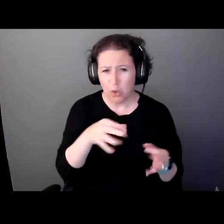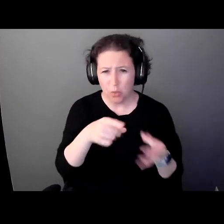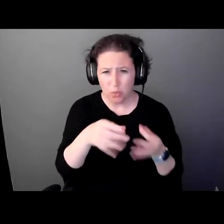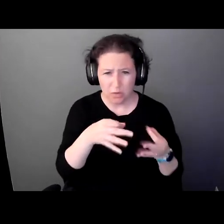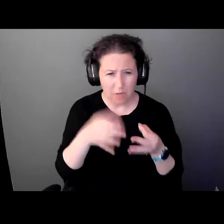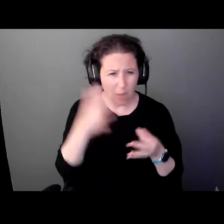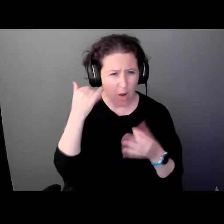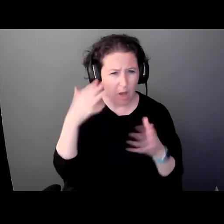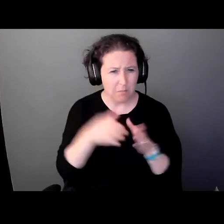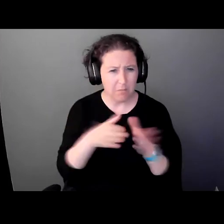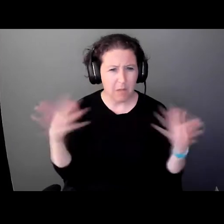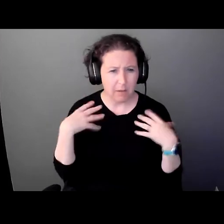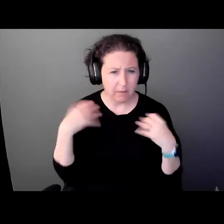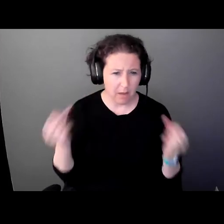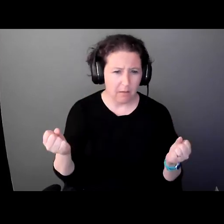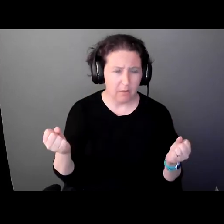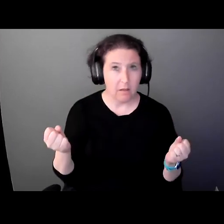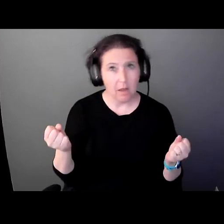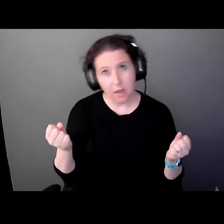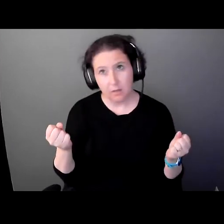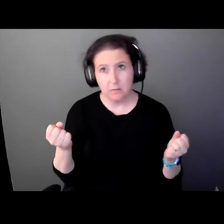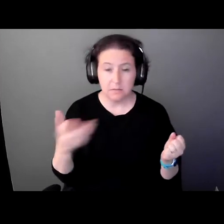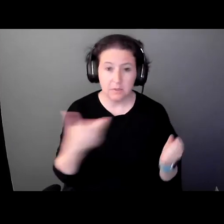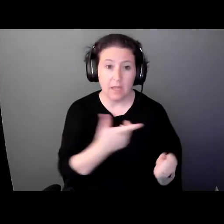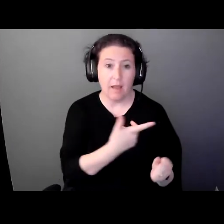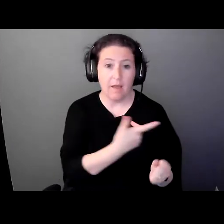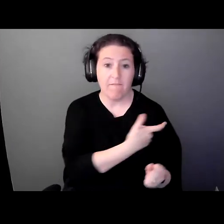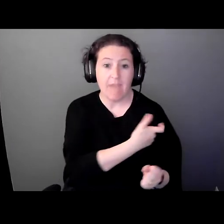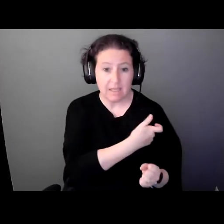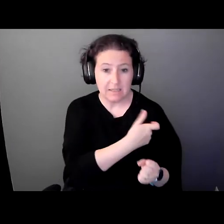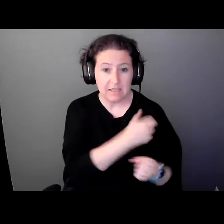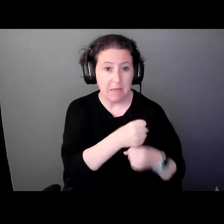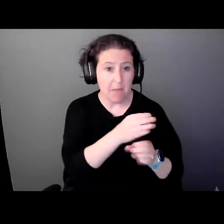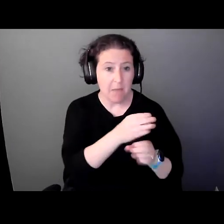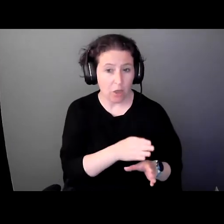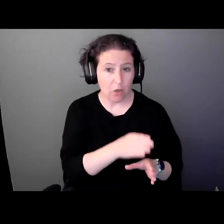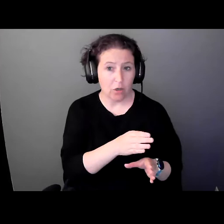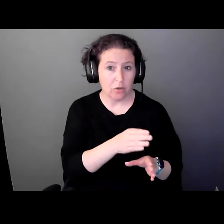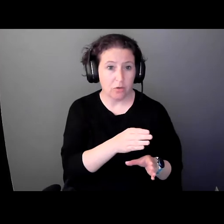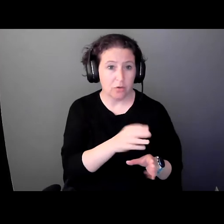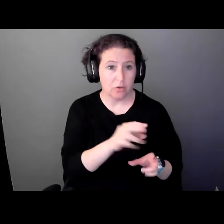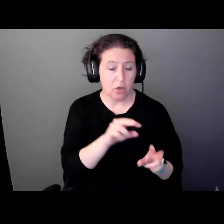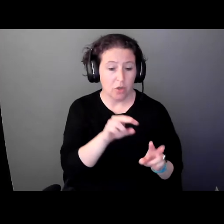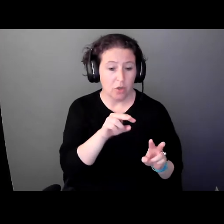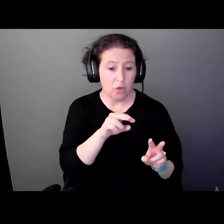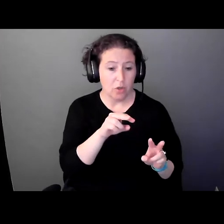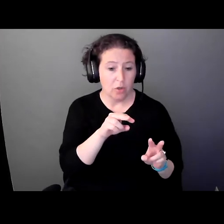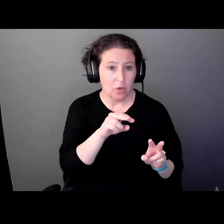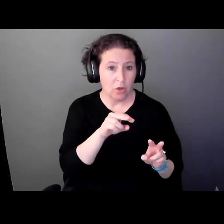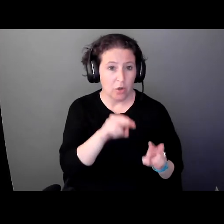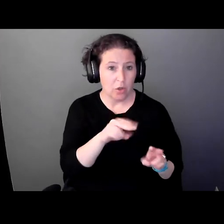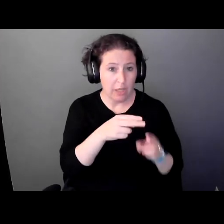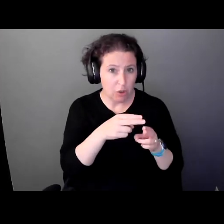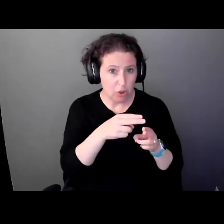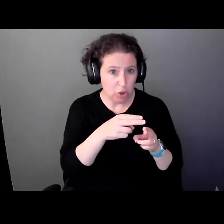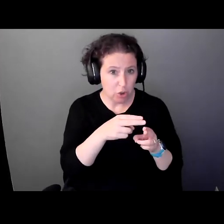public health and sort of the vaccine creators tend to look at that short-term effects of vaccines